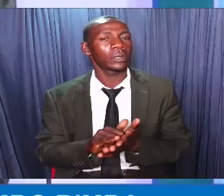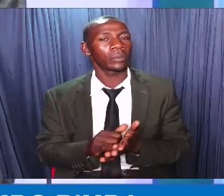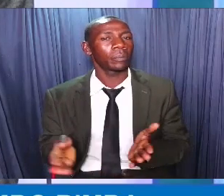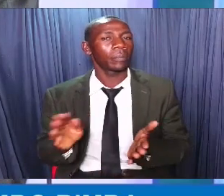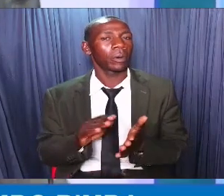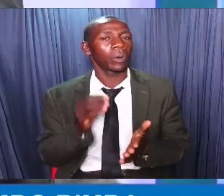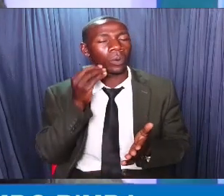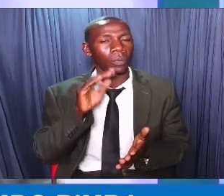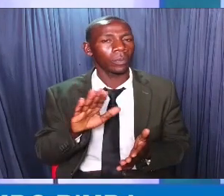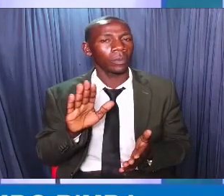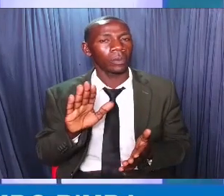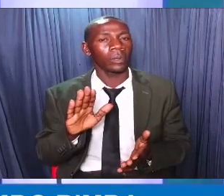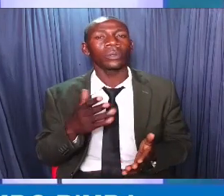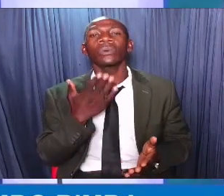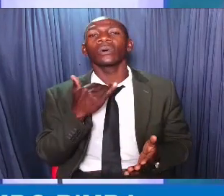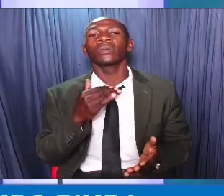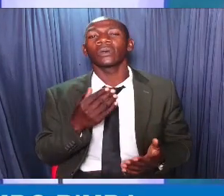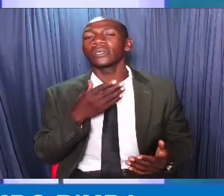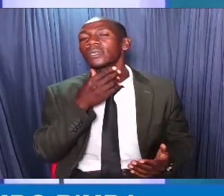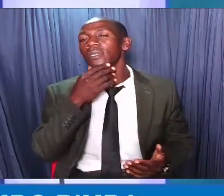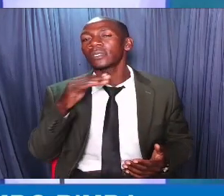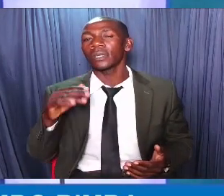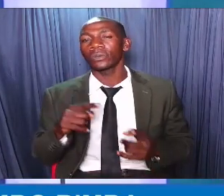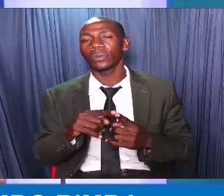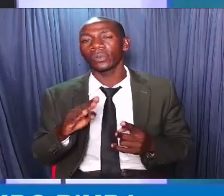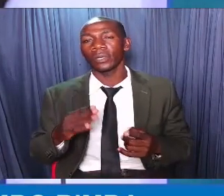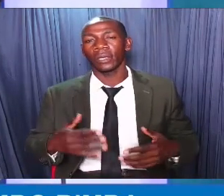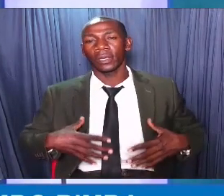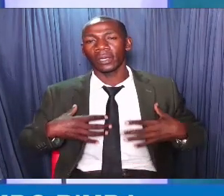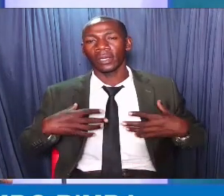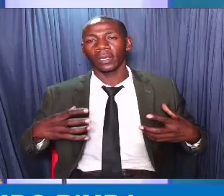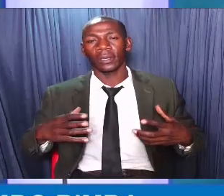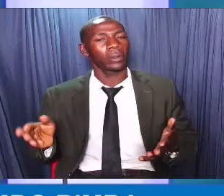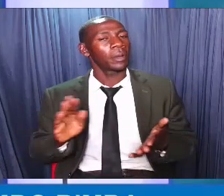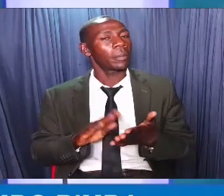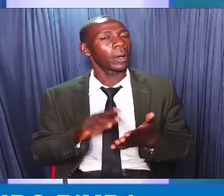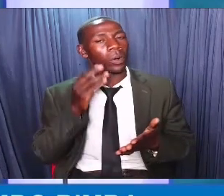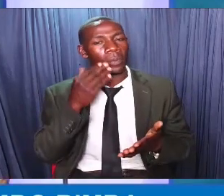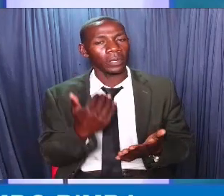home. Haja yako si mwanao apone. You just desire a child to be healed, okay? Enda amepona. You go